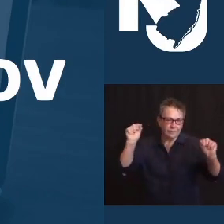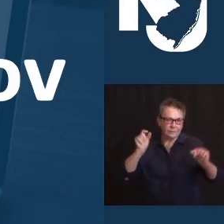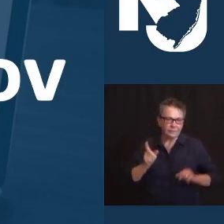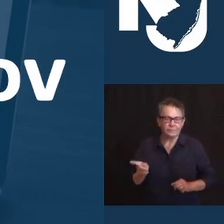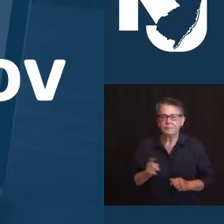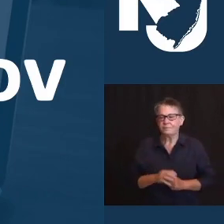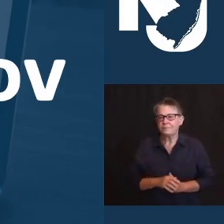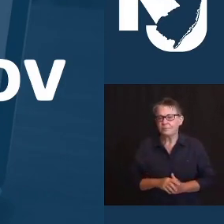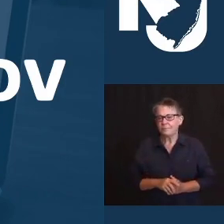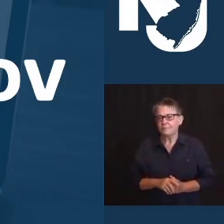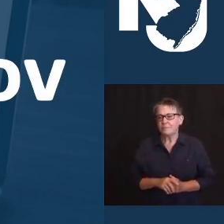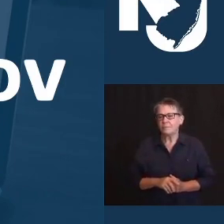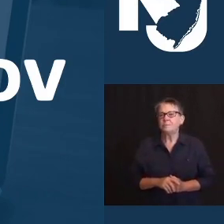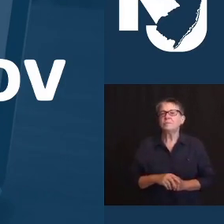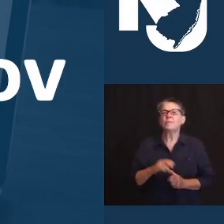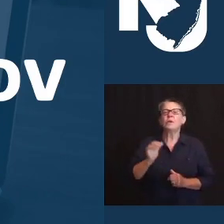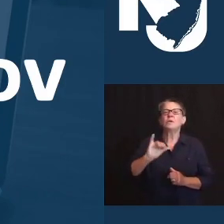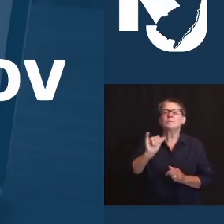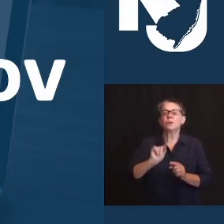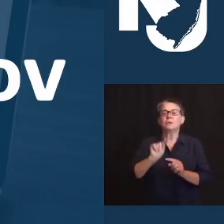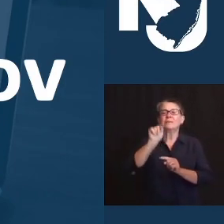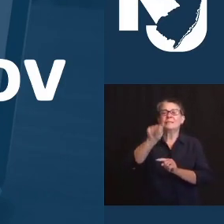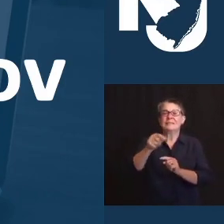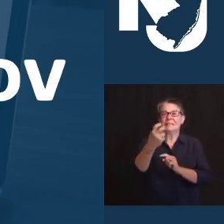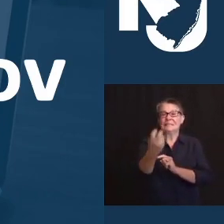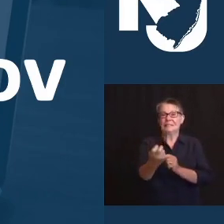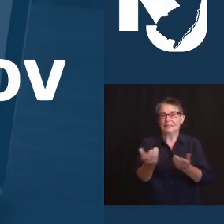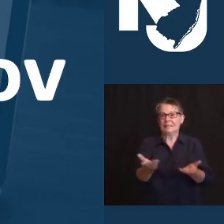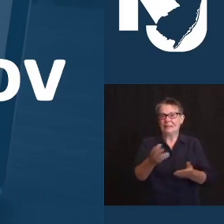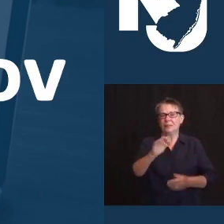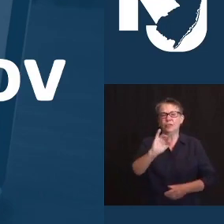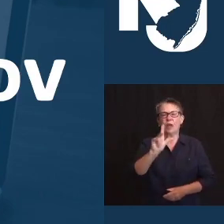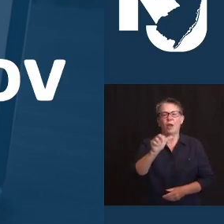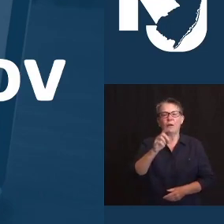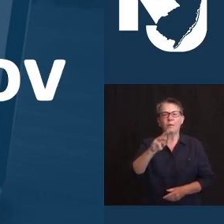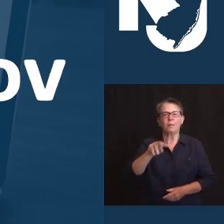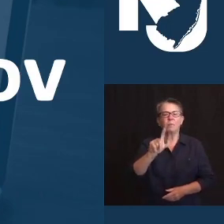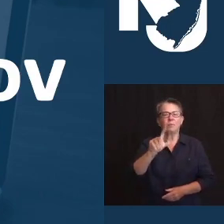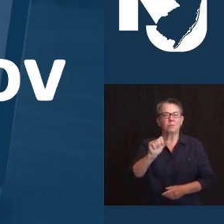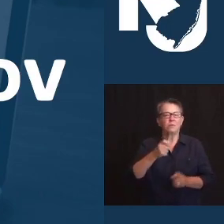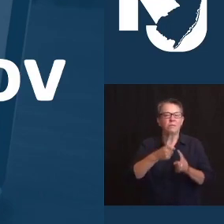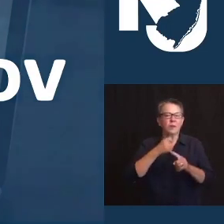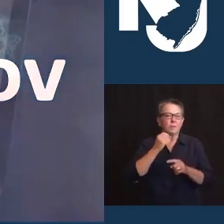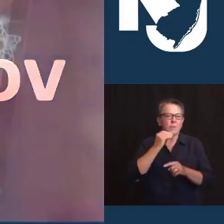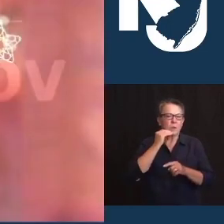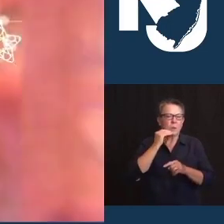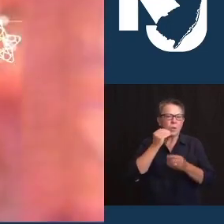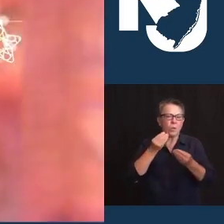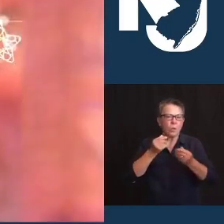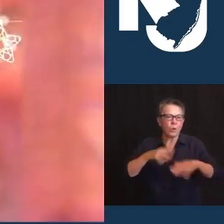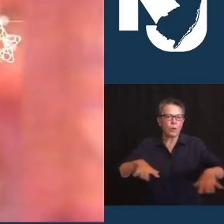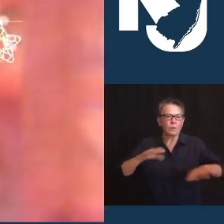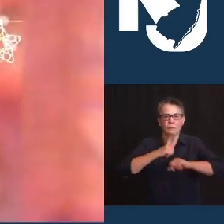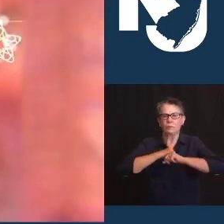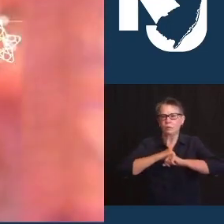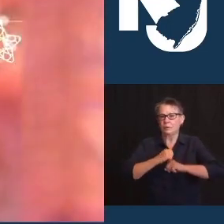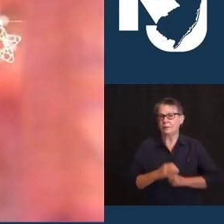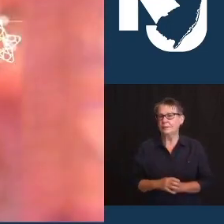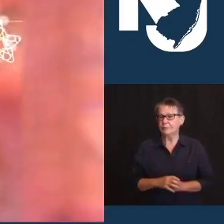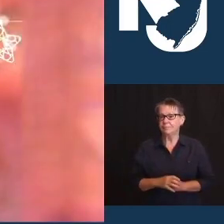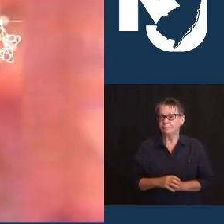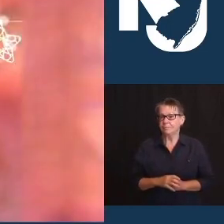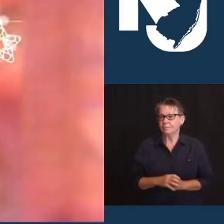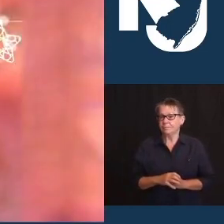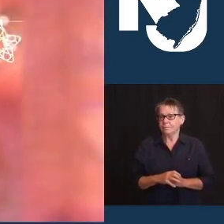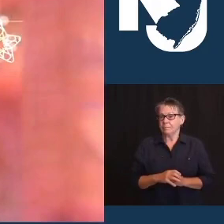and Preparedness, Jared Maples, is with us. Good afternoon. First, I want to wish everyone in our state's wonderful,